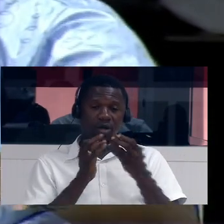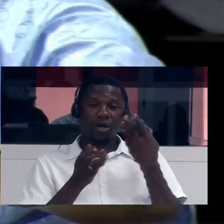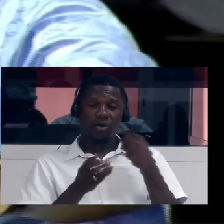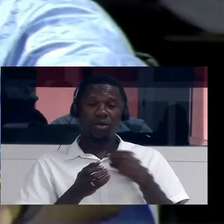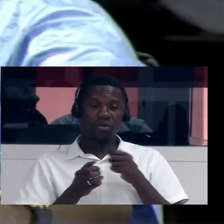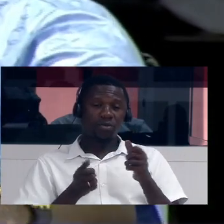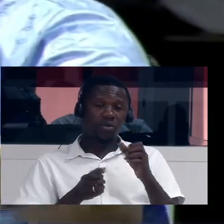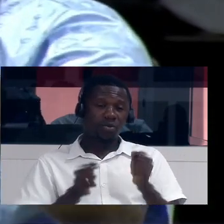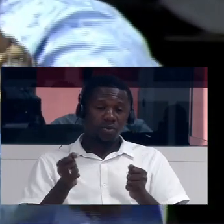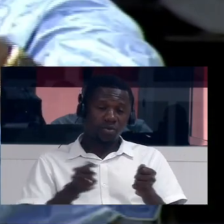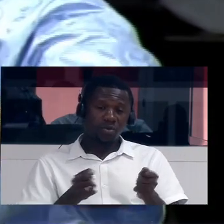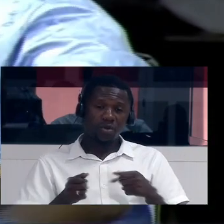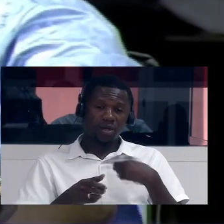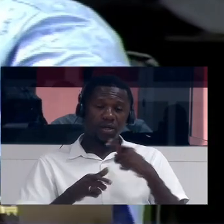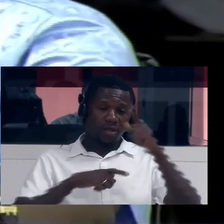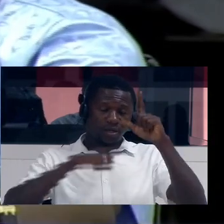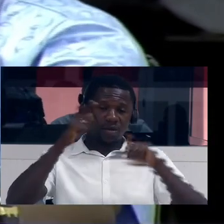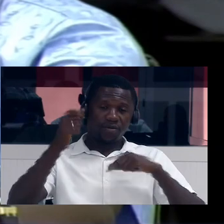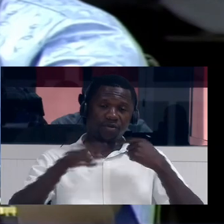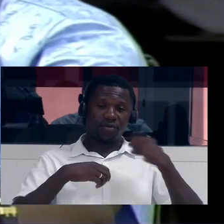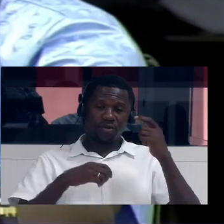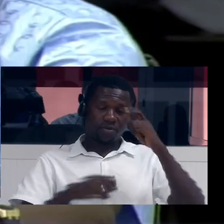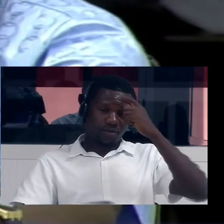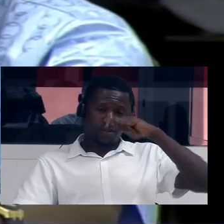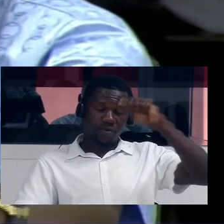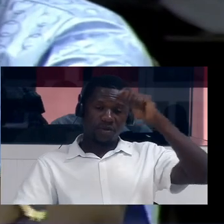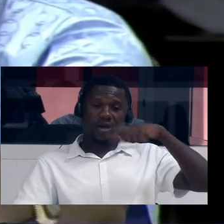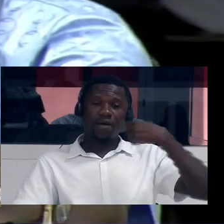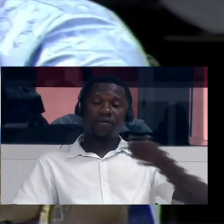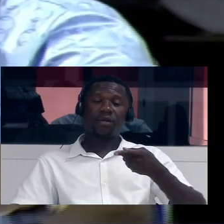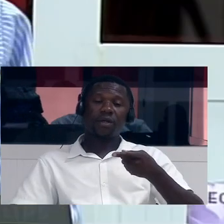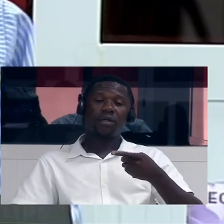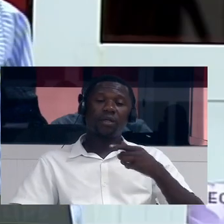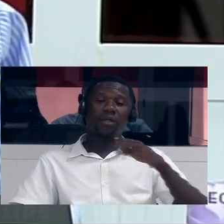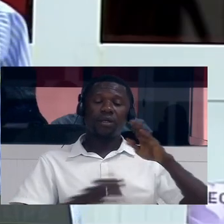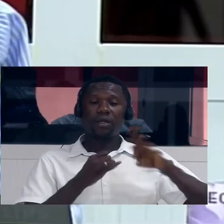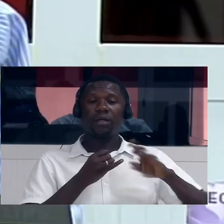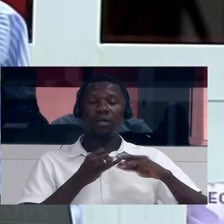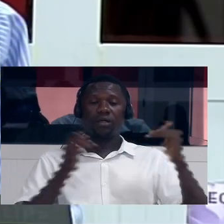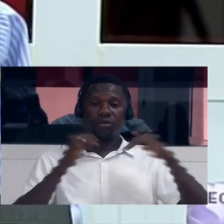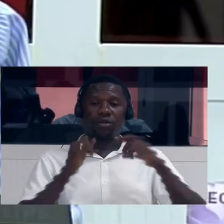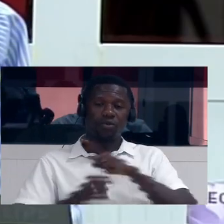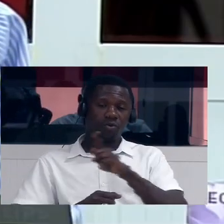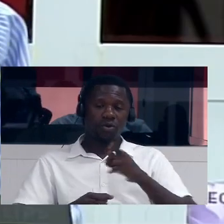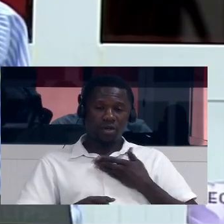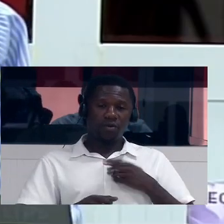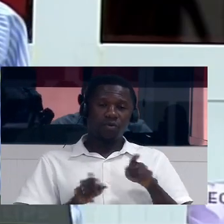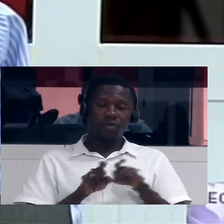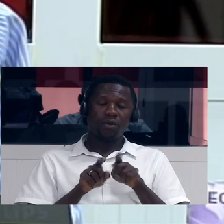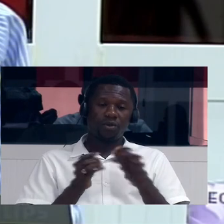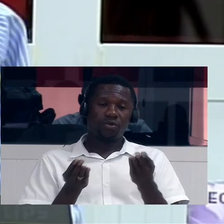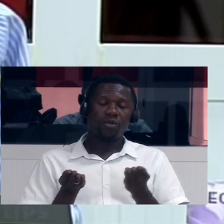the level of the police after the last meeting you had with them? Well, information that reached us at the